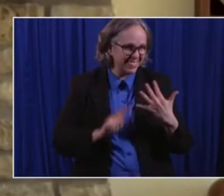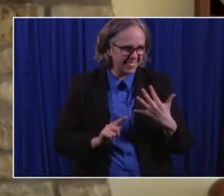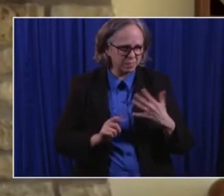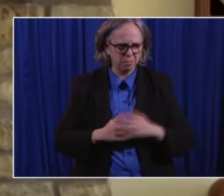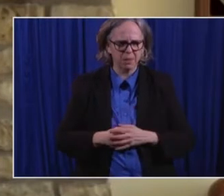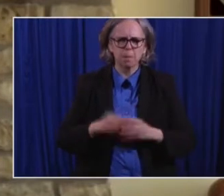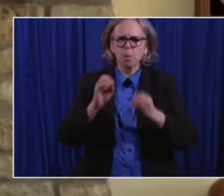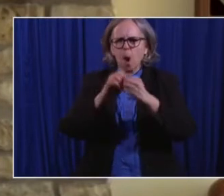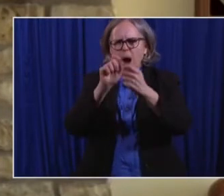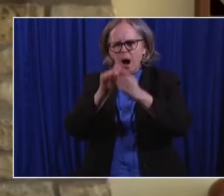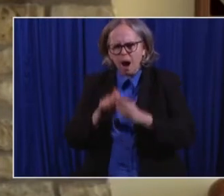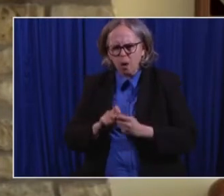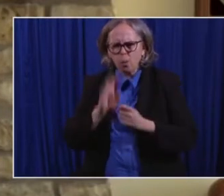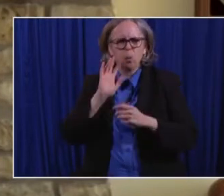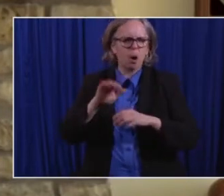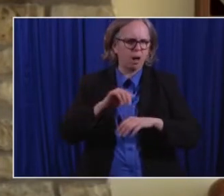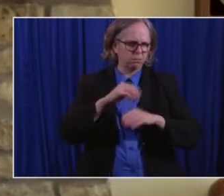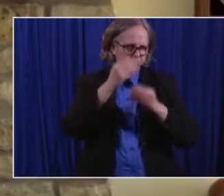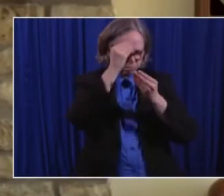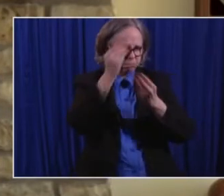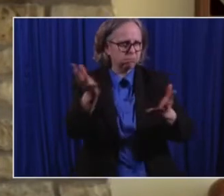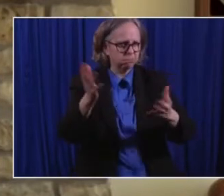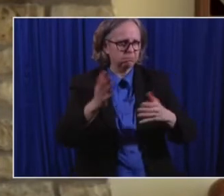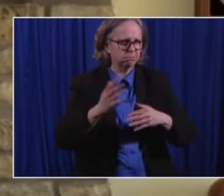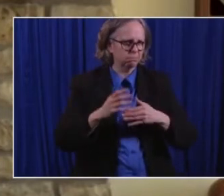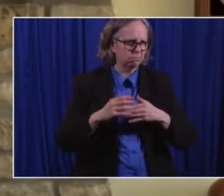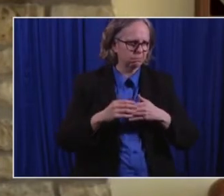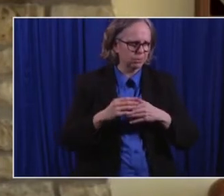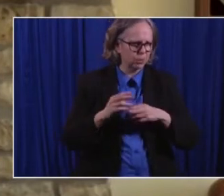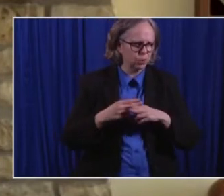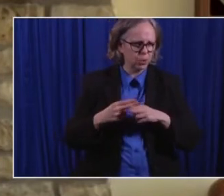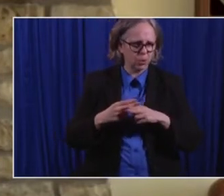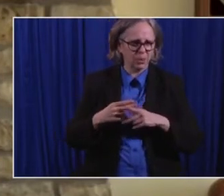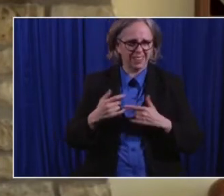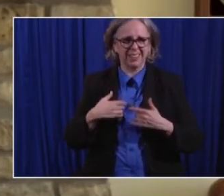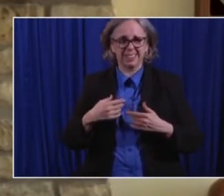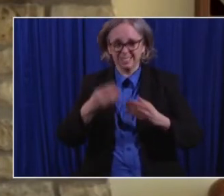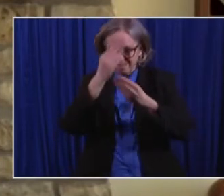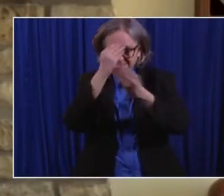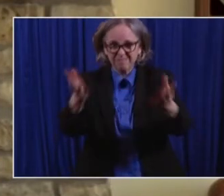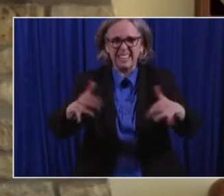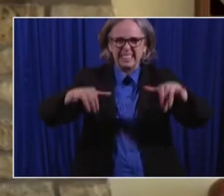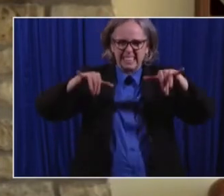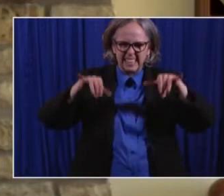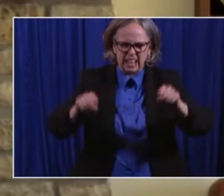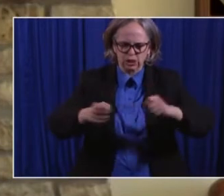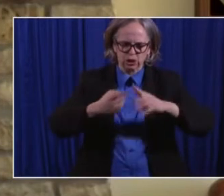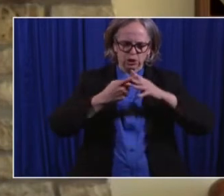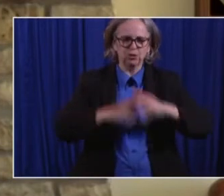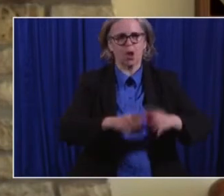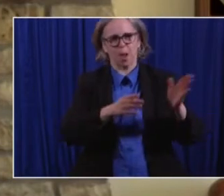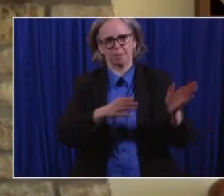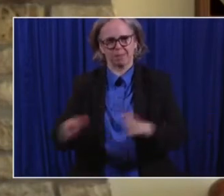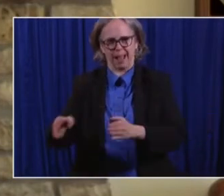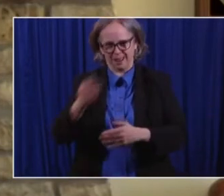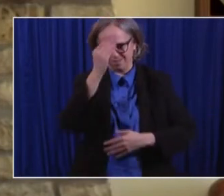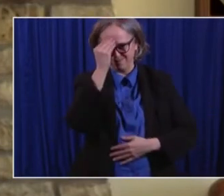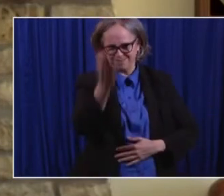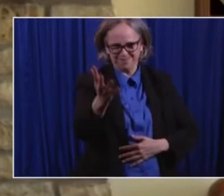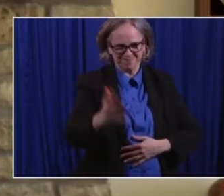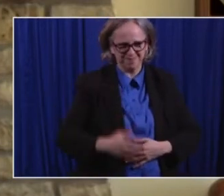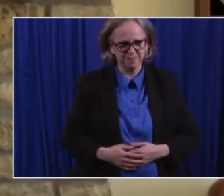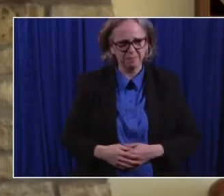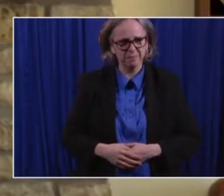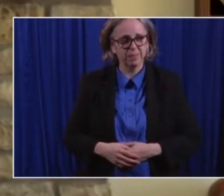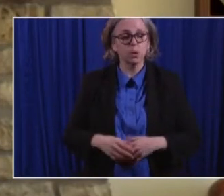in the next few days. But I wanted to tell people that same way, we can do fairs safely.